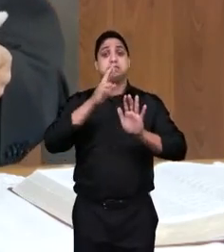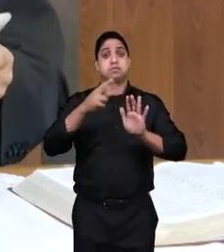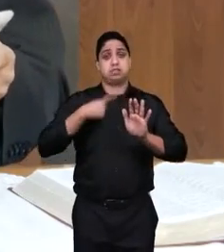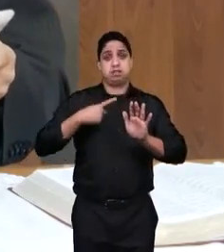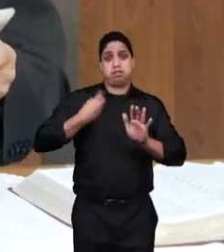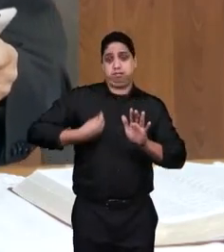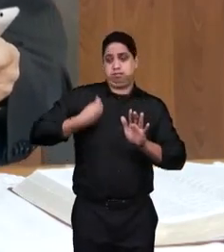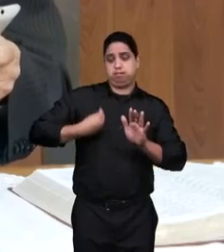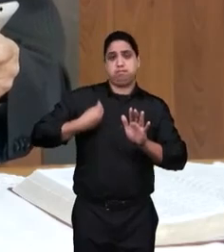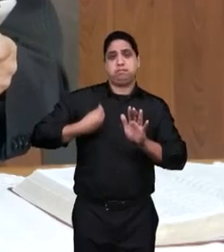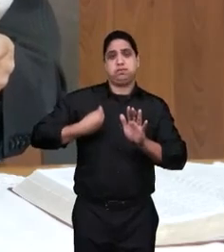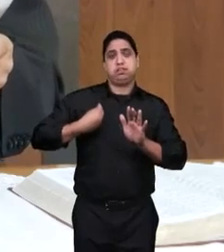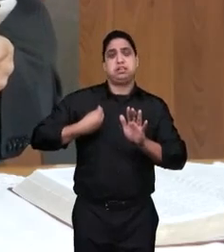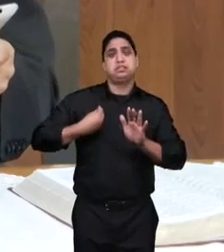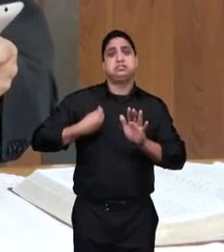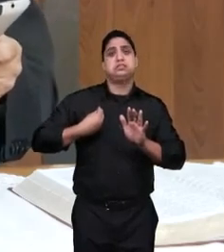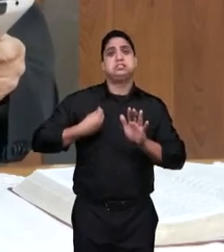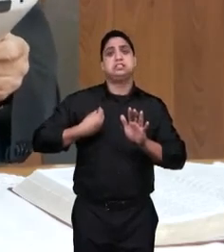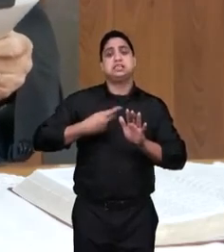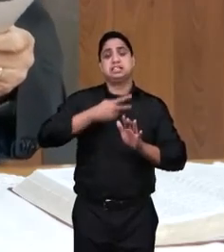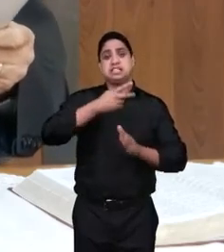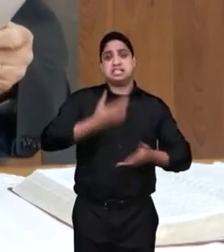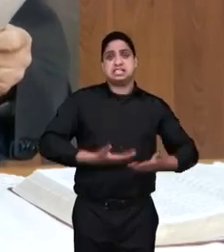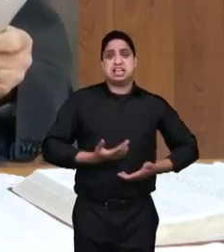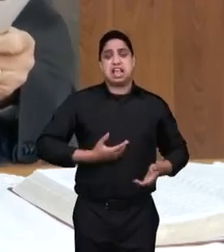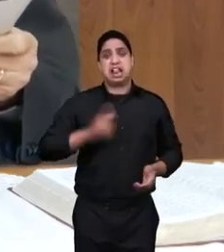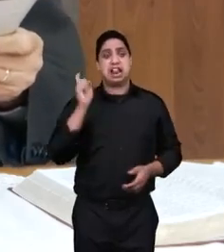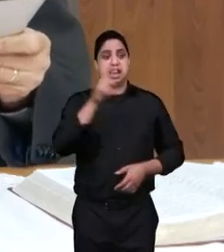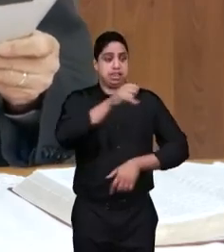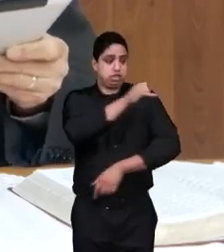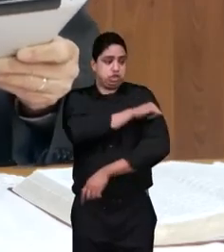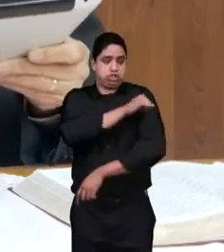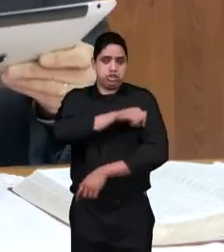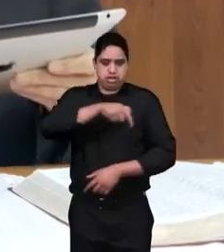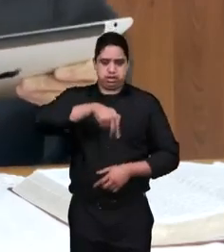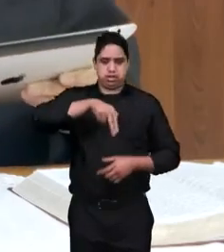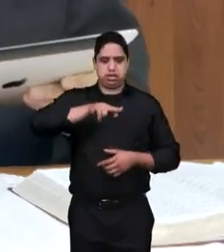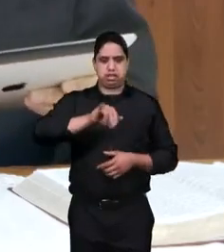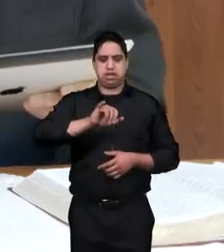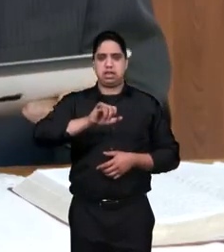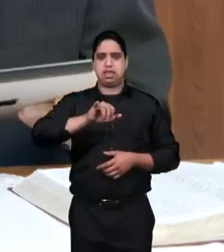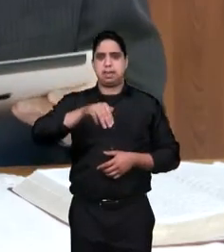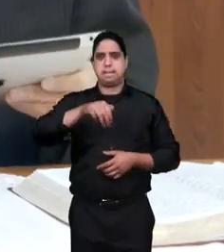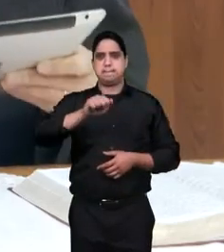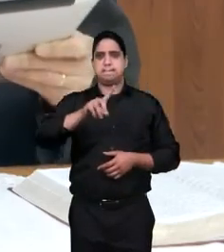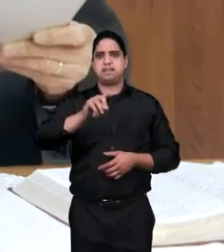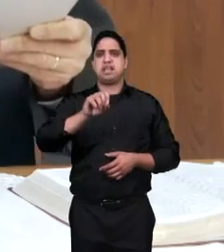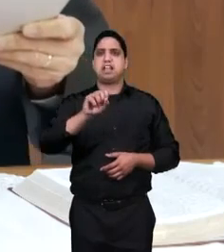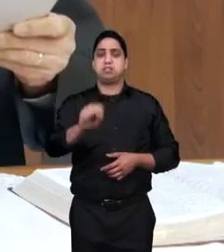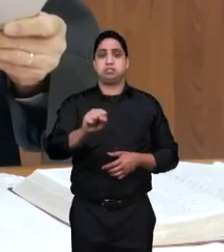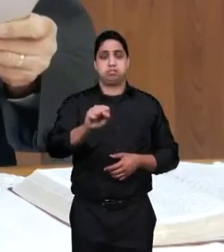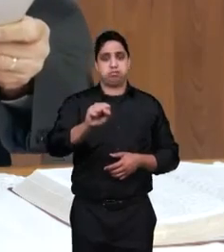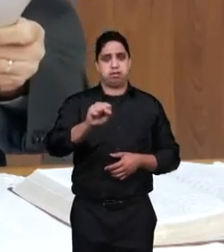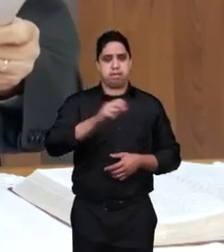was a participation of our brothers in Queimados, Paraíso, Pastor